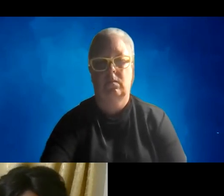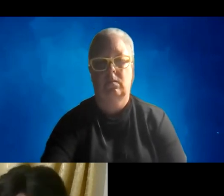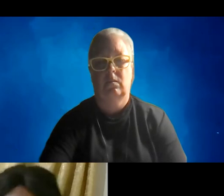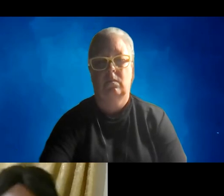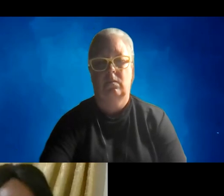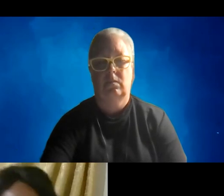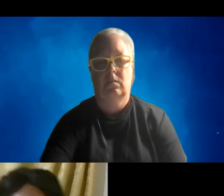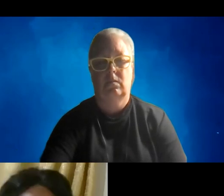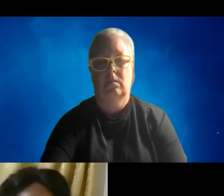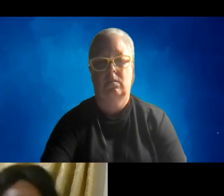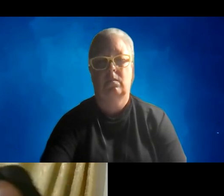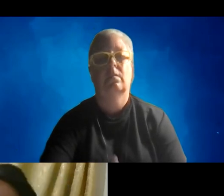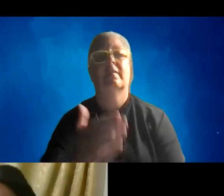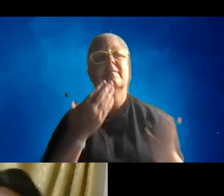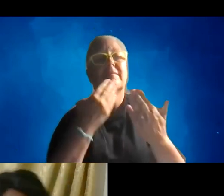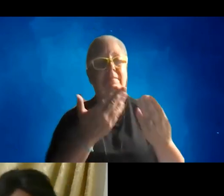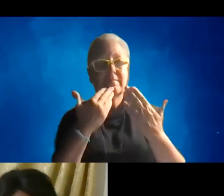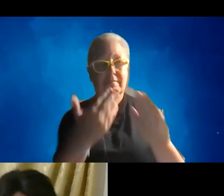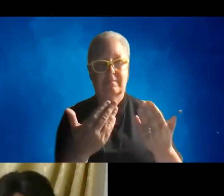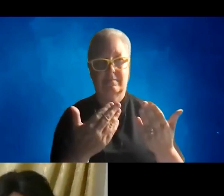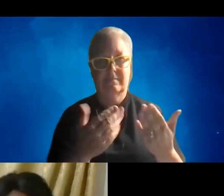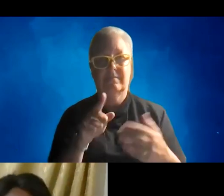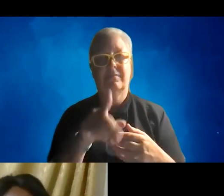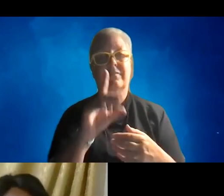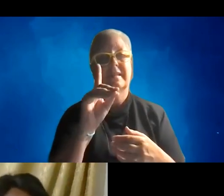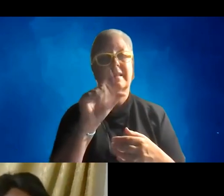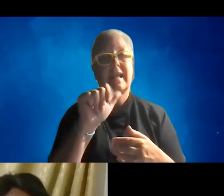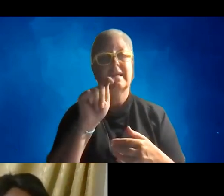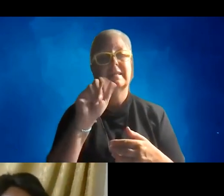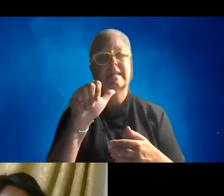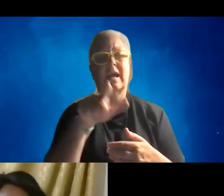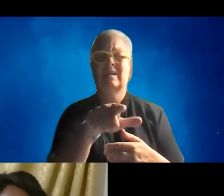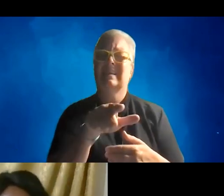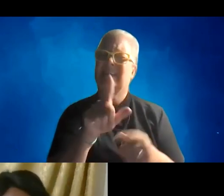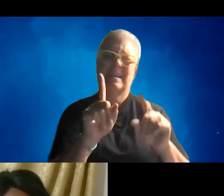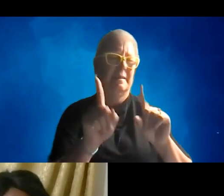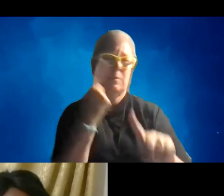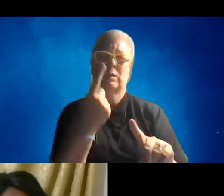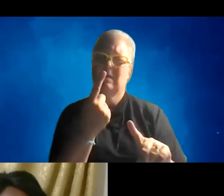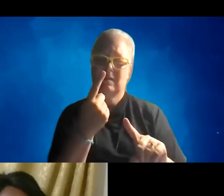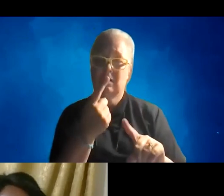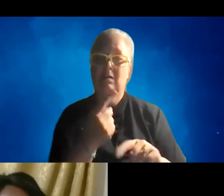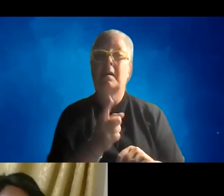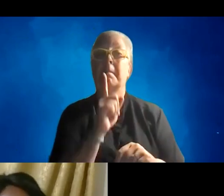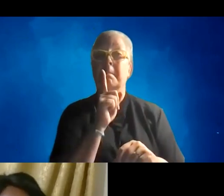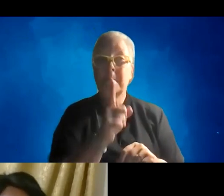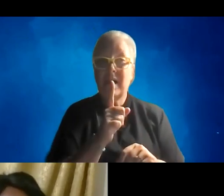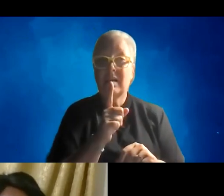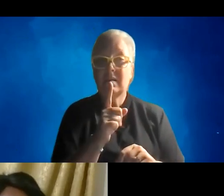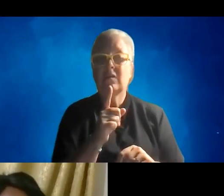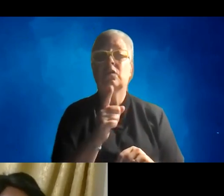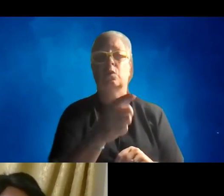Yeah. Thanks, Richard. Yeah, data is very important, but unless it is translated into some